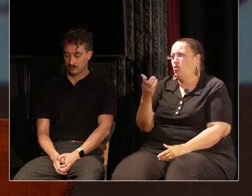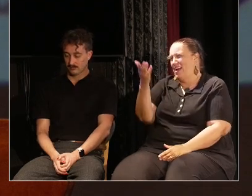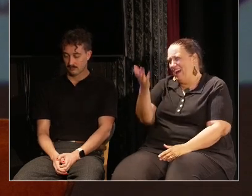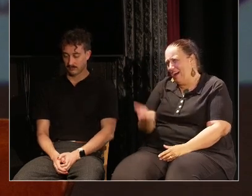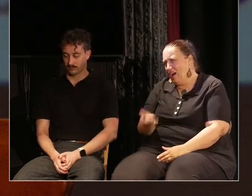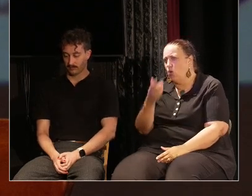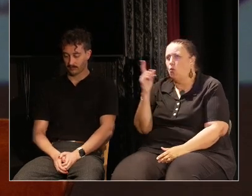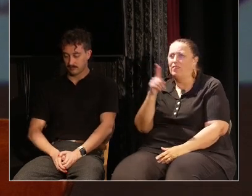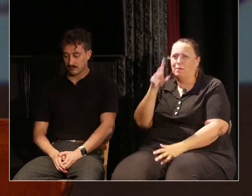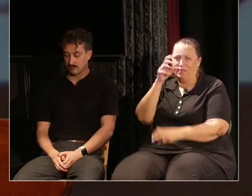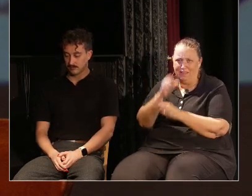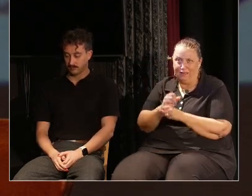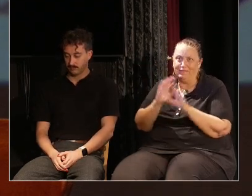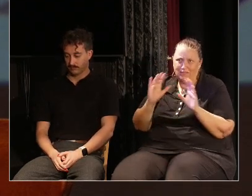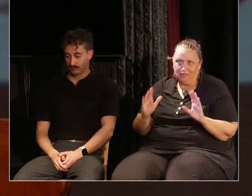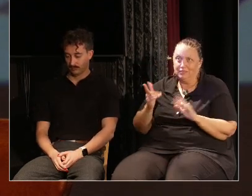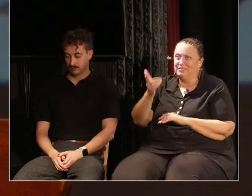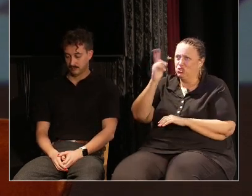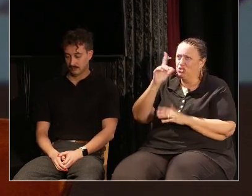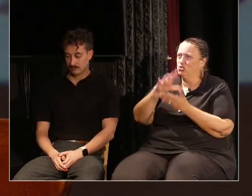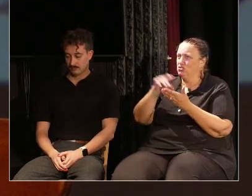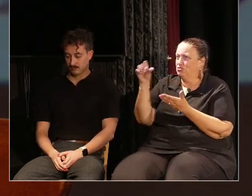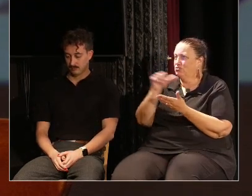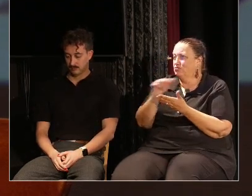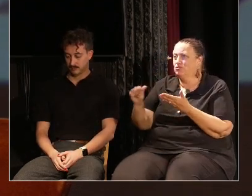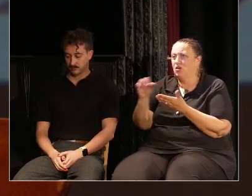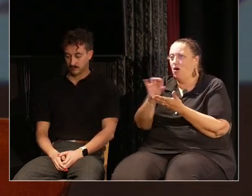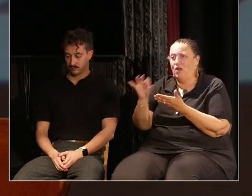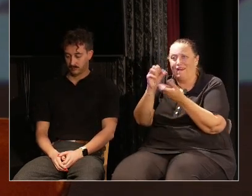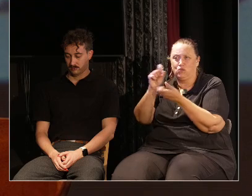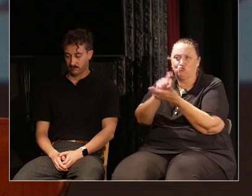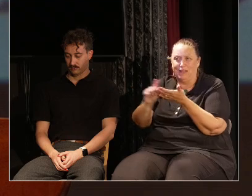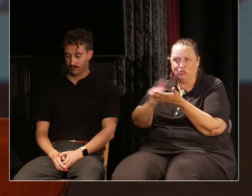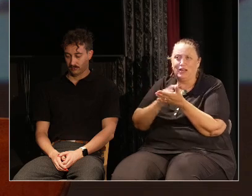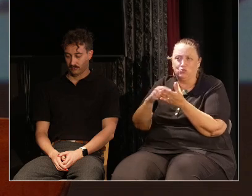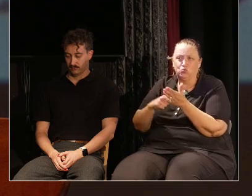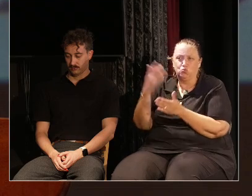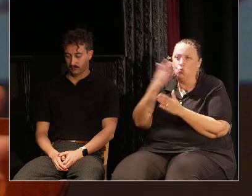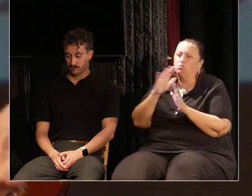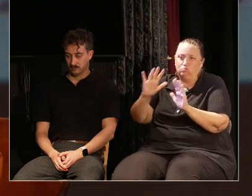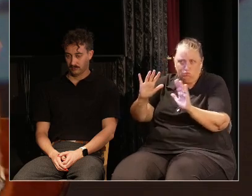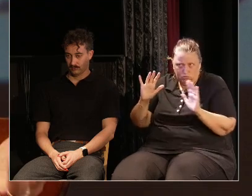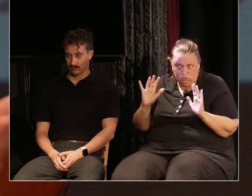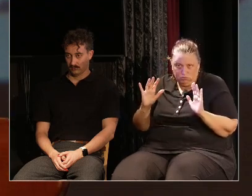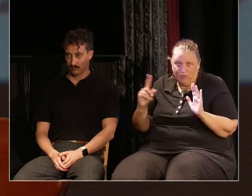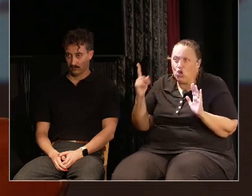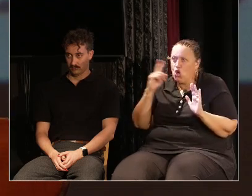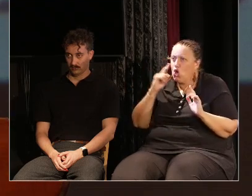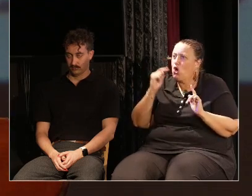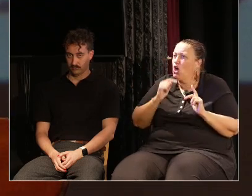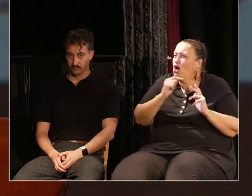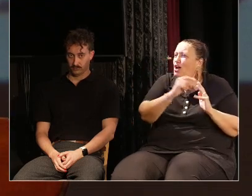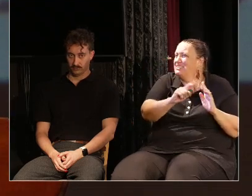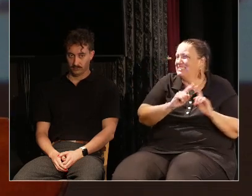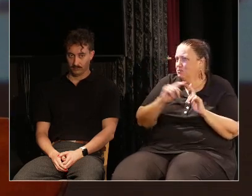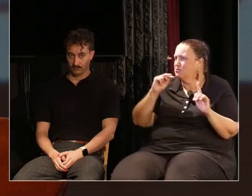they believe in, and teachers and students should not be discriminated against at school. As you've heard from a few different perspectives